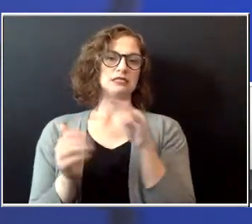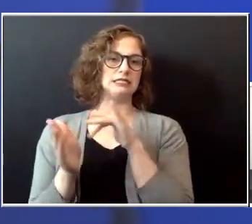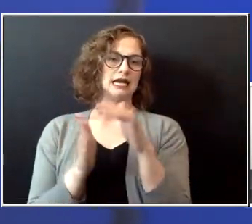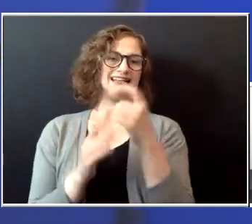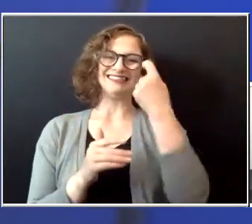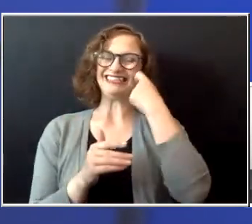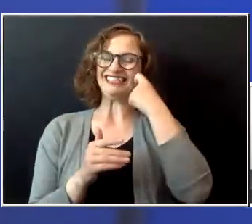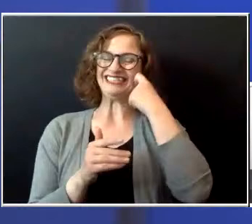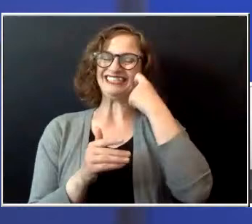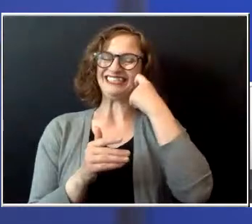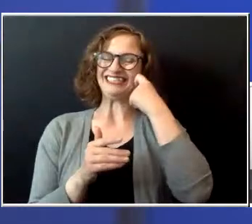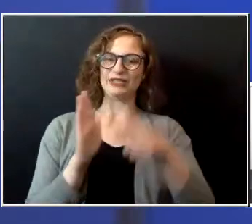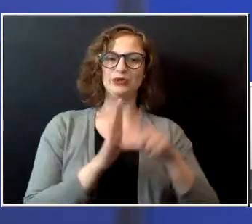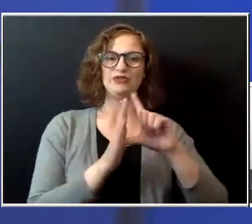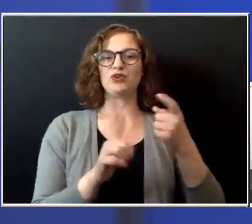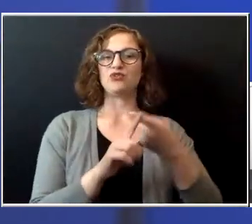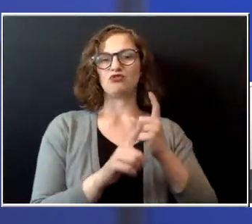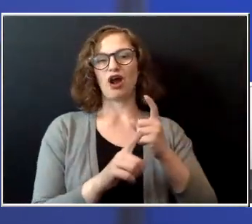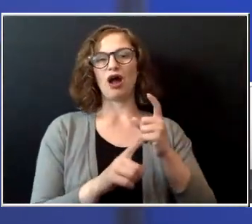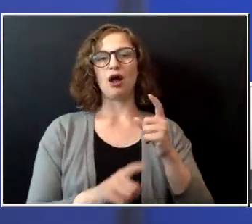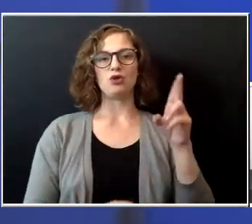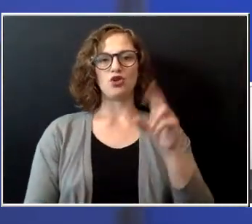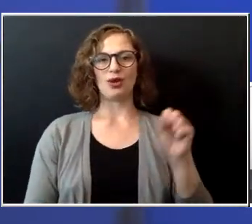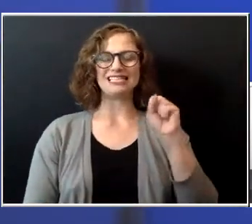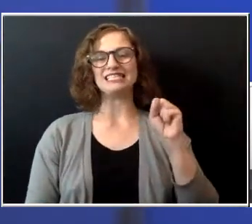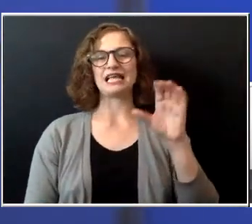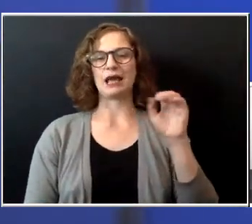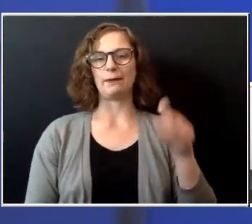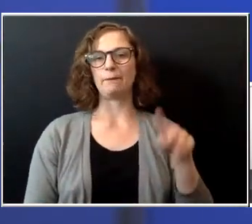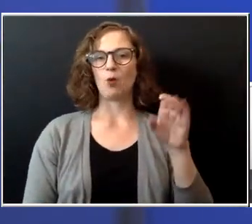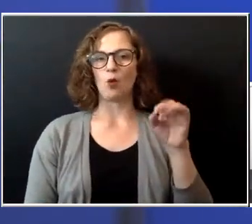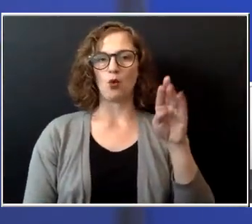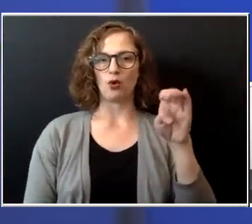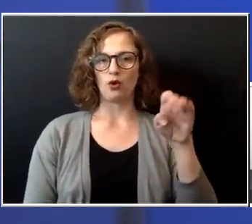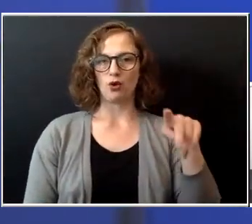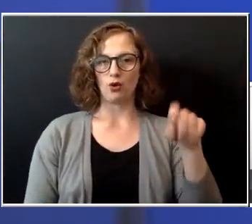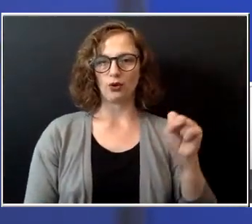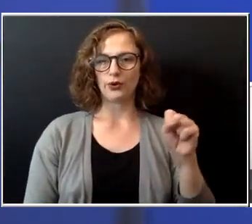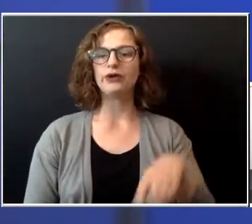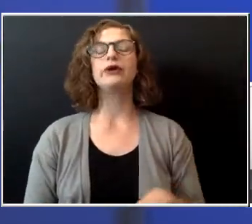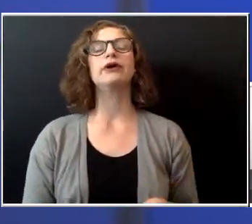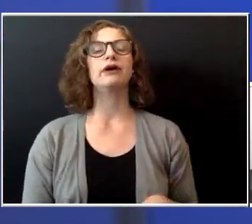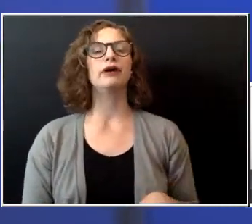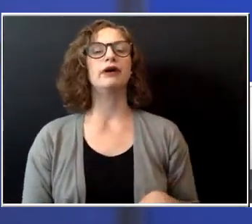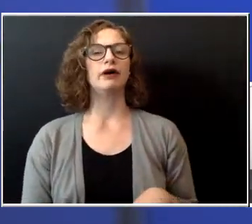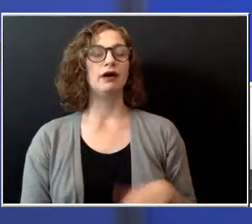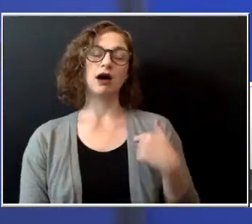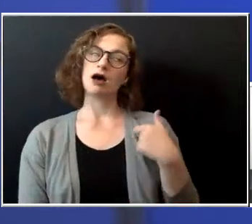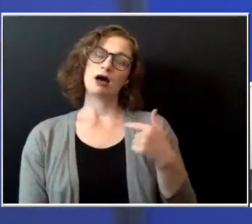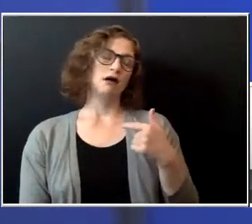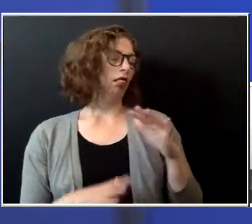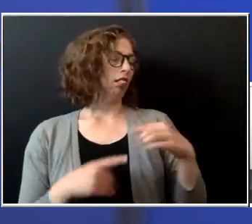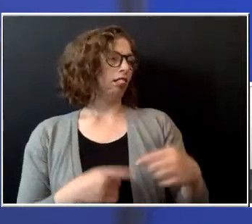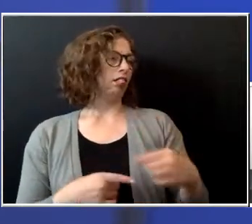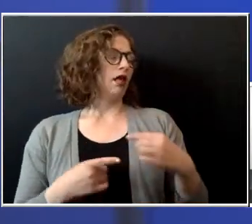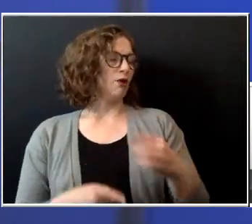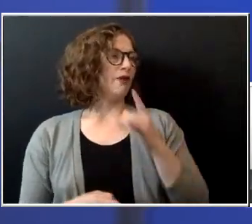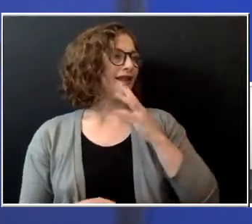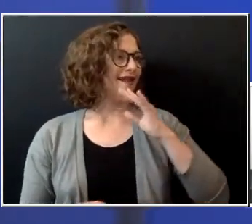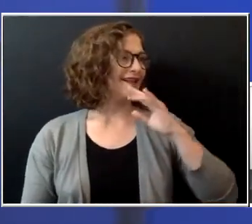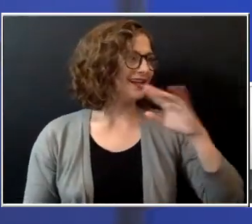Task Force, which is a mouthful. But a lot of words. Yeah. I stumble over those. Yeah, I have to say them a